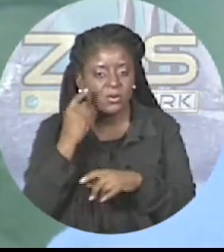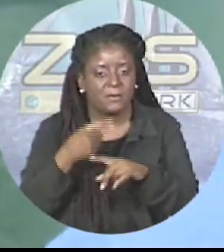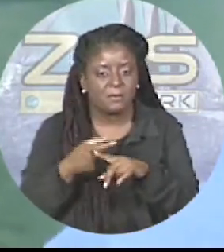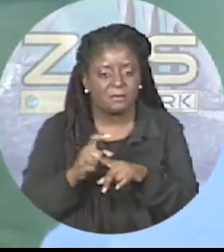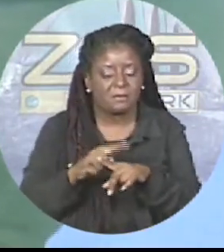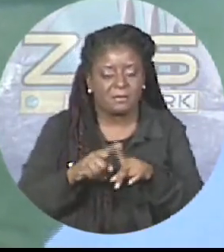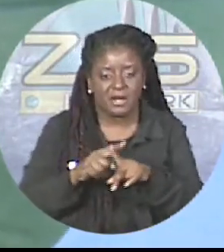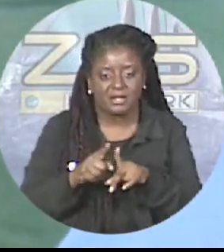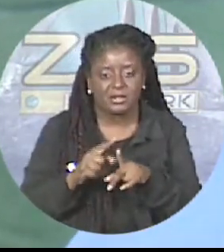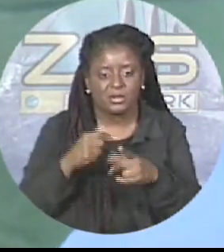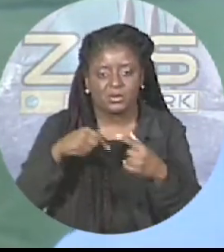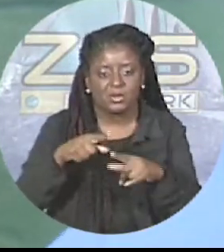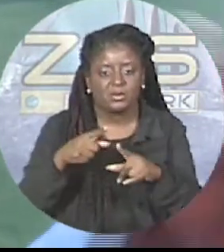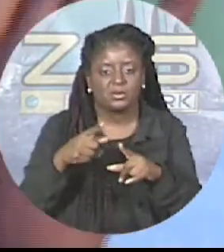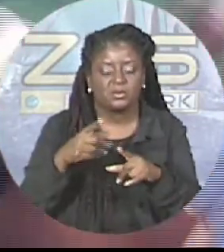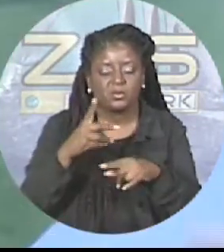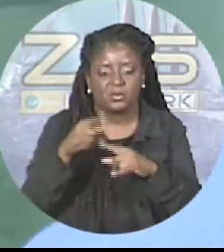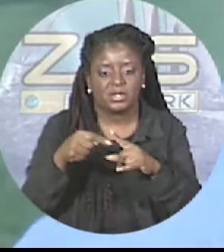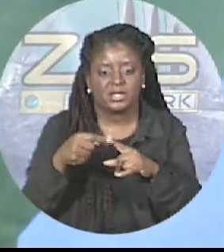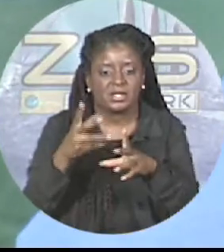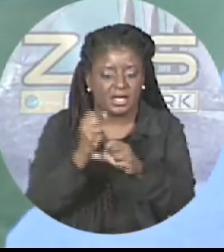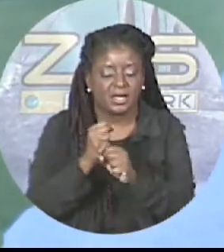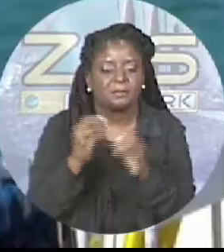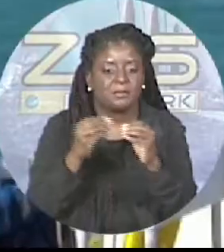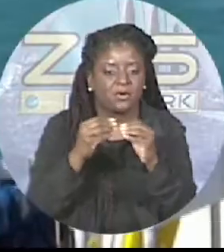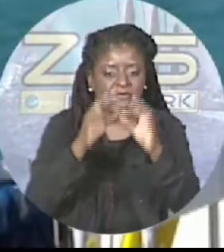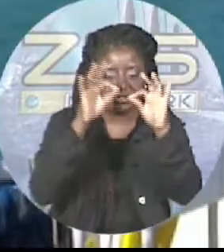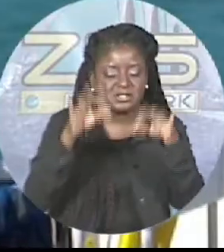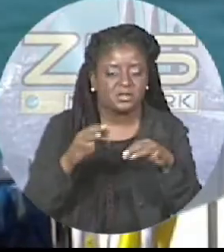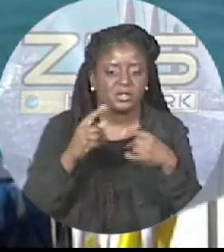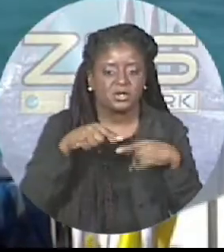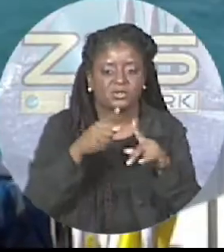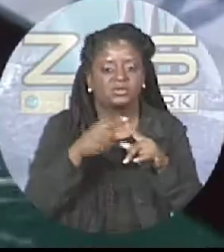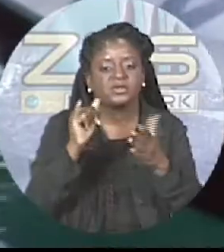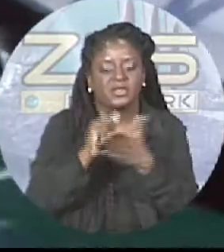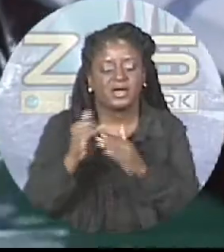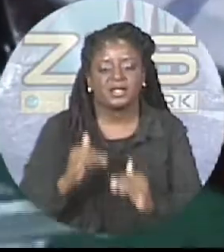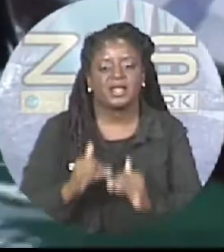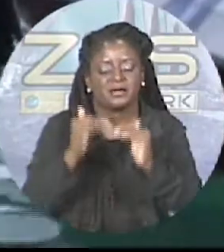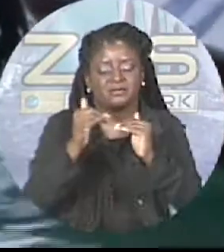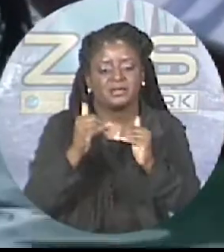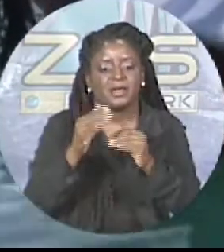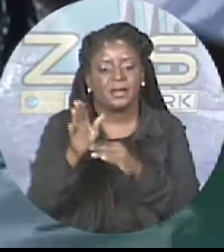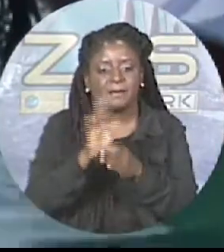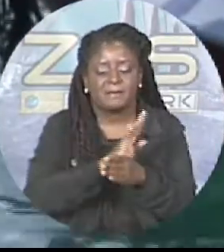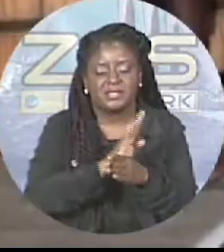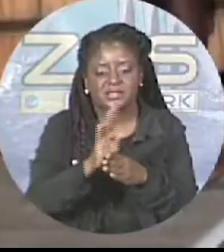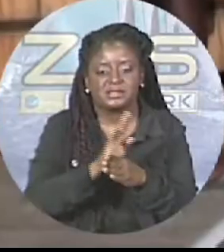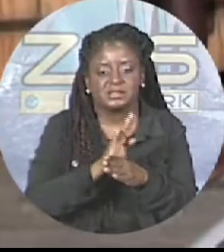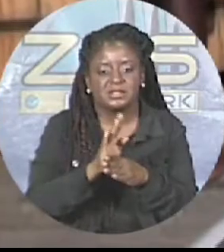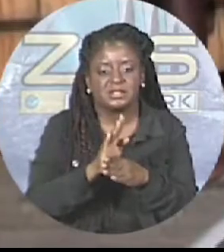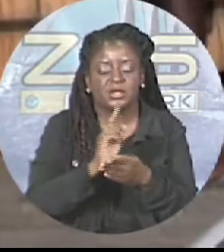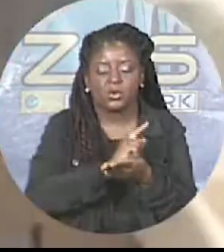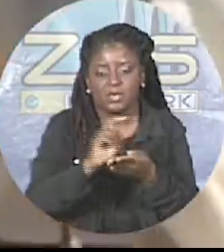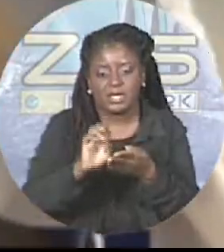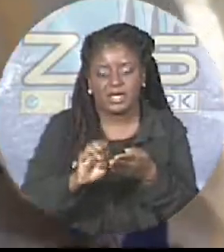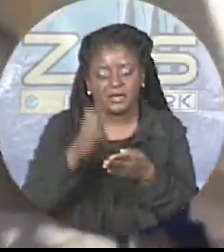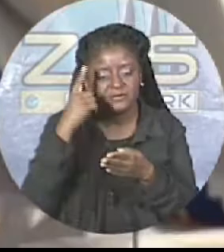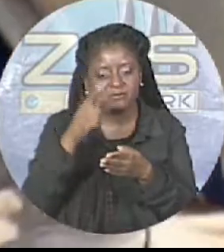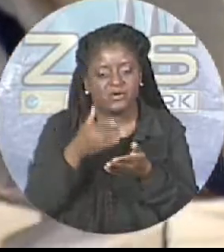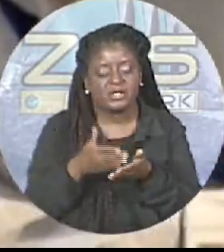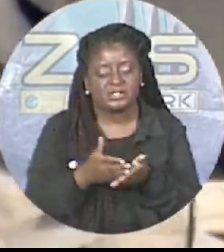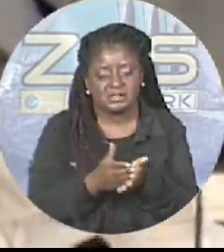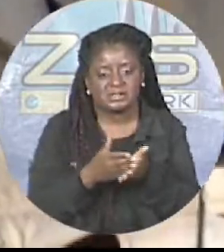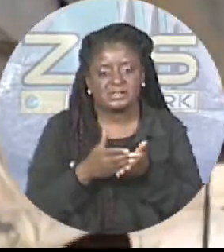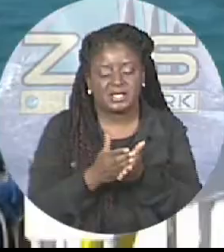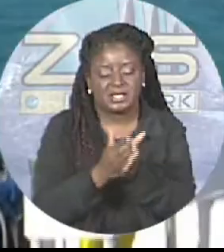we get more facilities, we could get to that level. Once again, it's a busy weekend for sailing in the Bahamas. Well, let's check in with our Jonathan